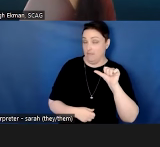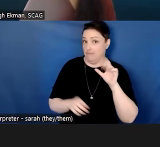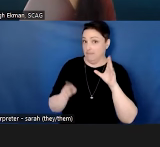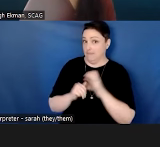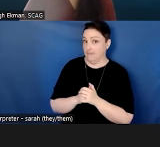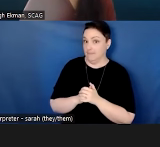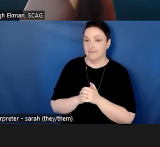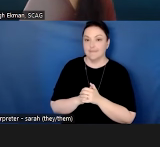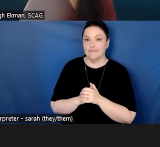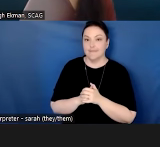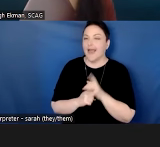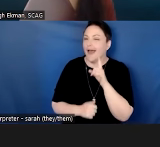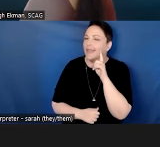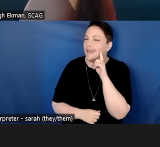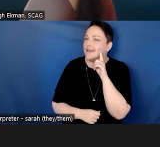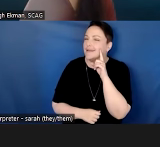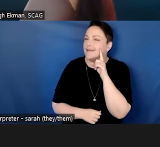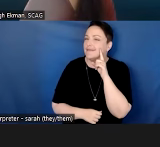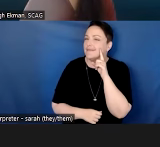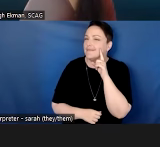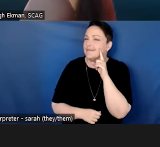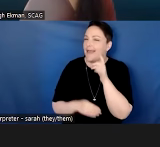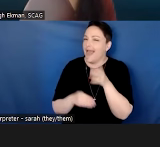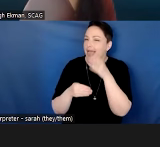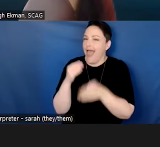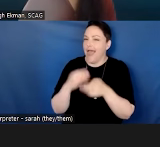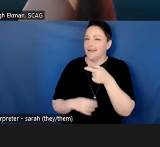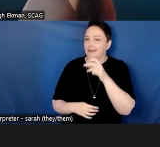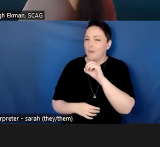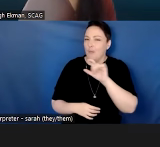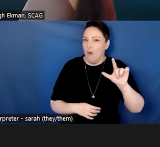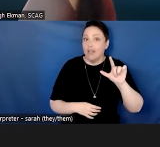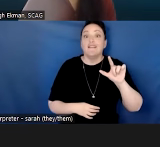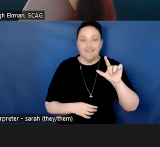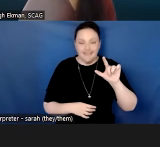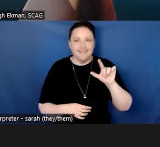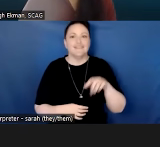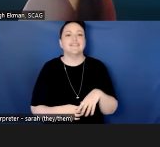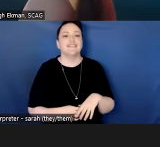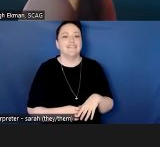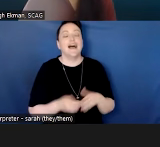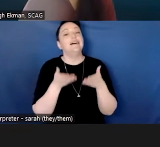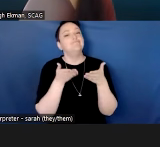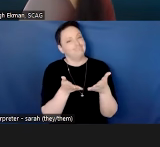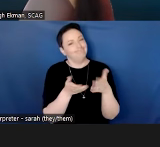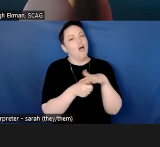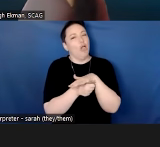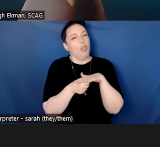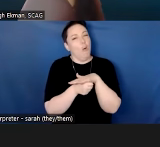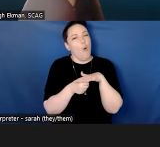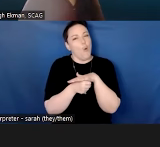I think we can end the poll. Convincingly, local ordinance is not a